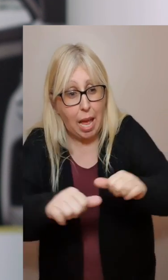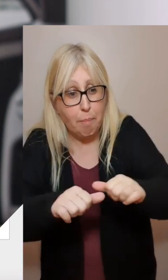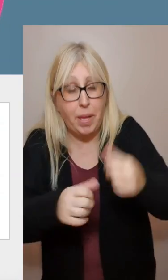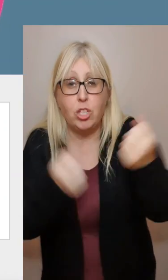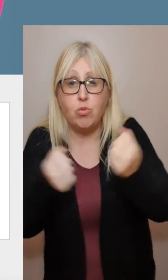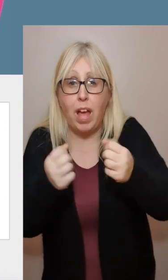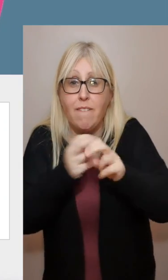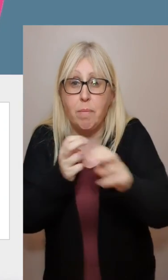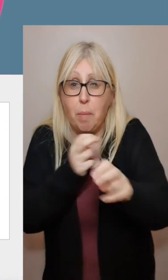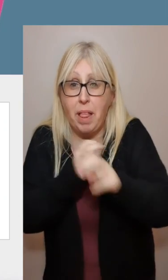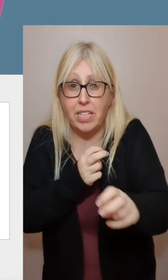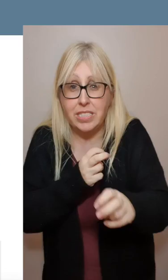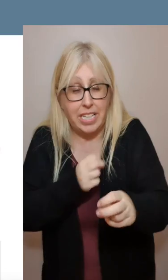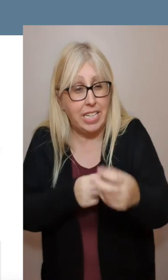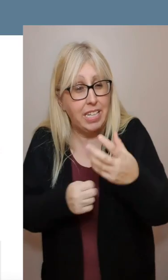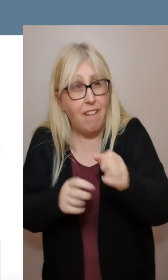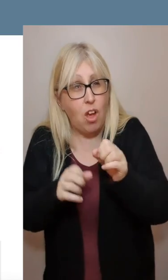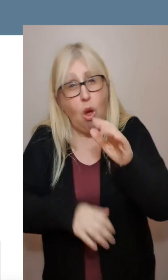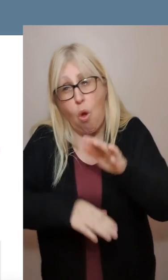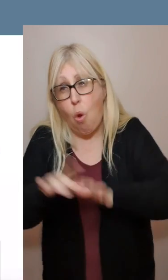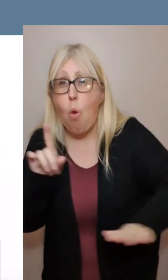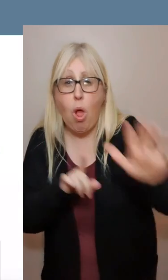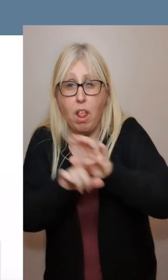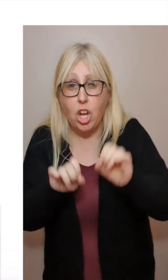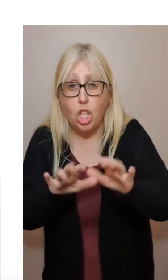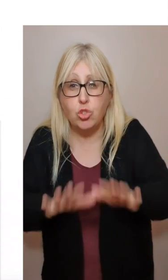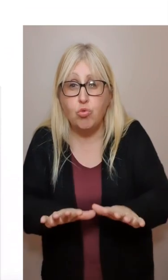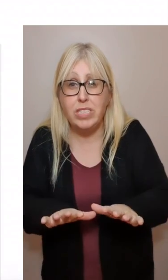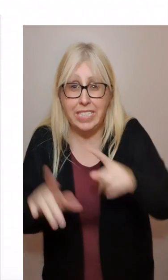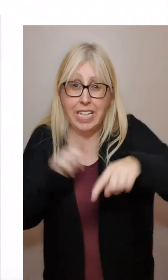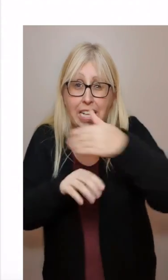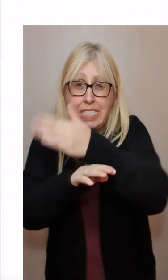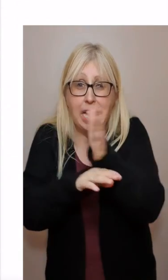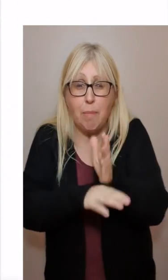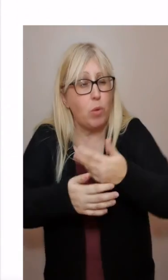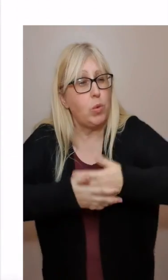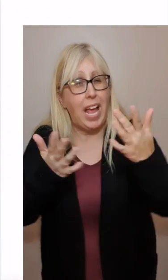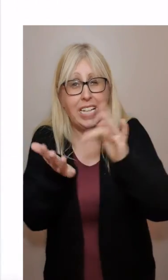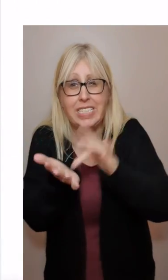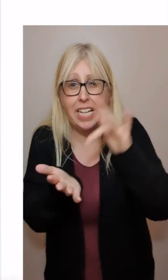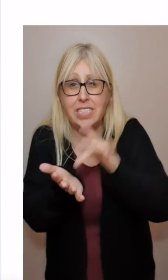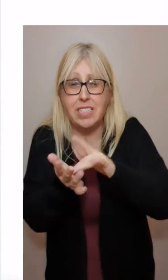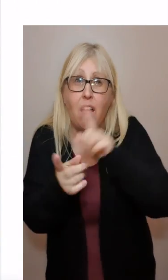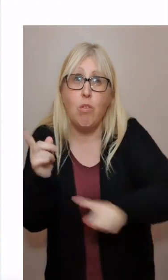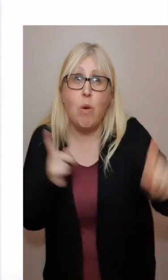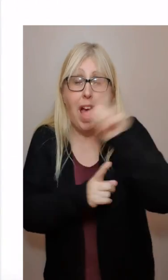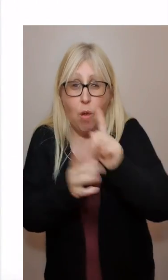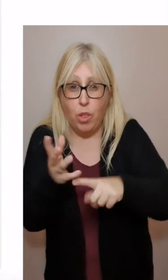Mobility has the whole country at hand that they can signpost you to any one of our centres throughout the